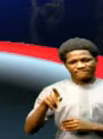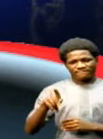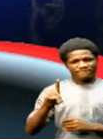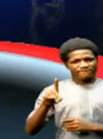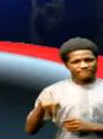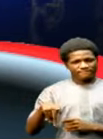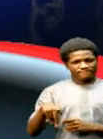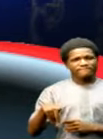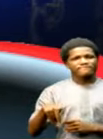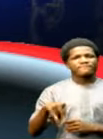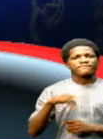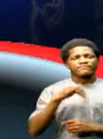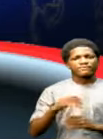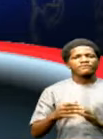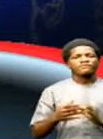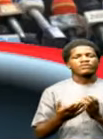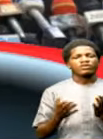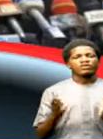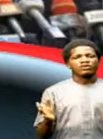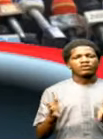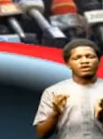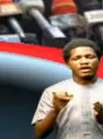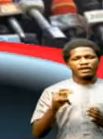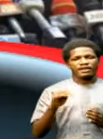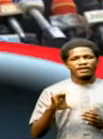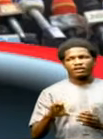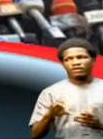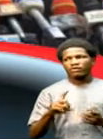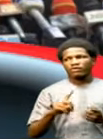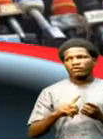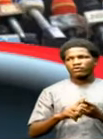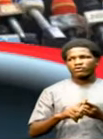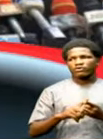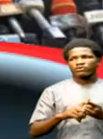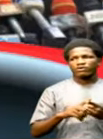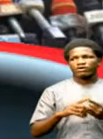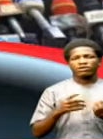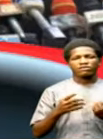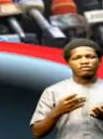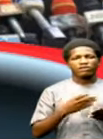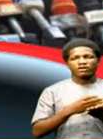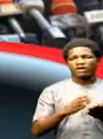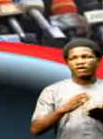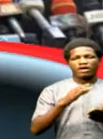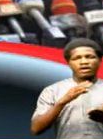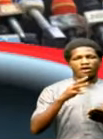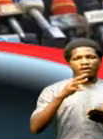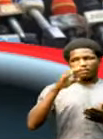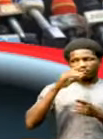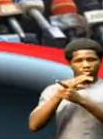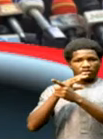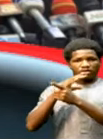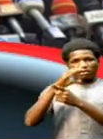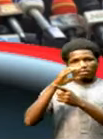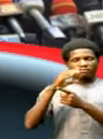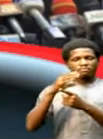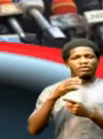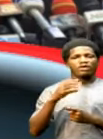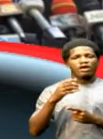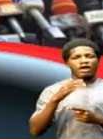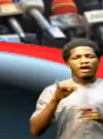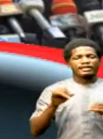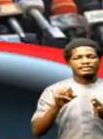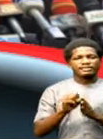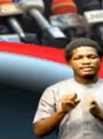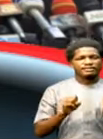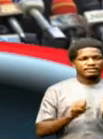is urging the Independent National Electoral Commission, INEC, to relieve Malam Hudu Yunusa Ari as the state resident electoral